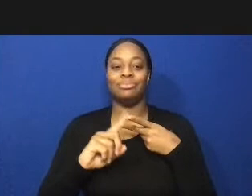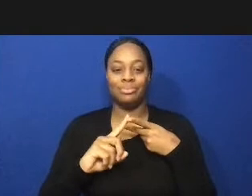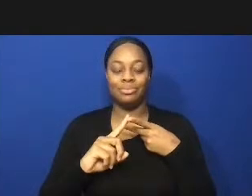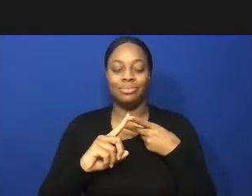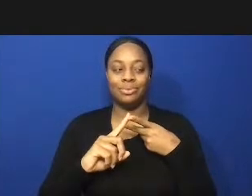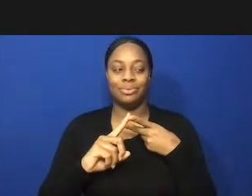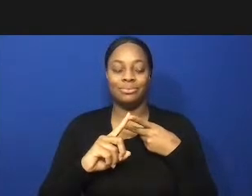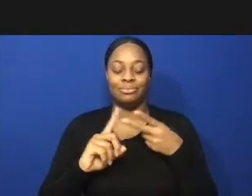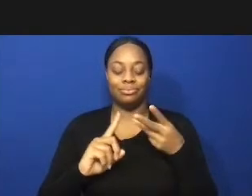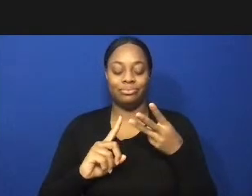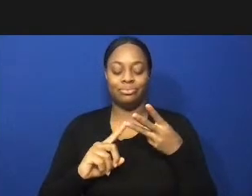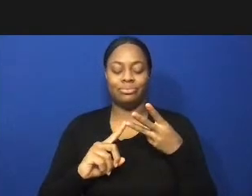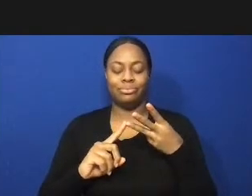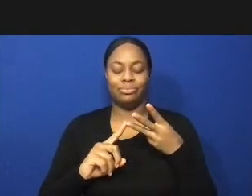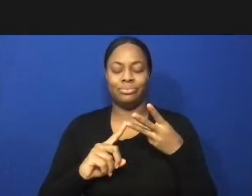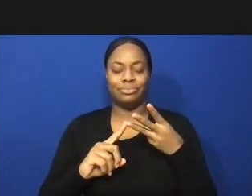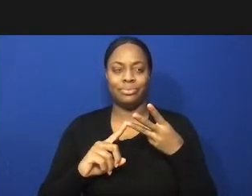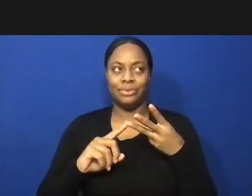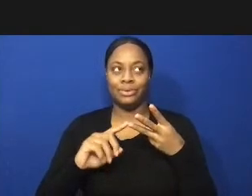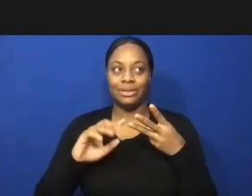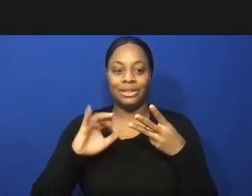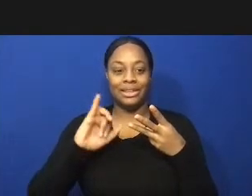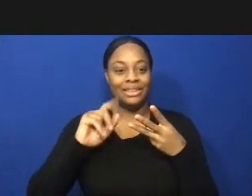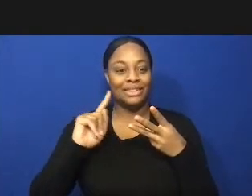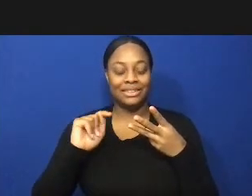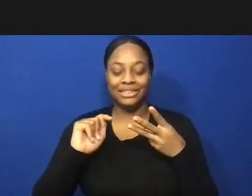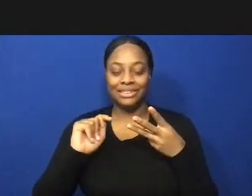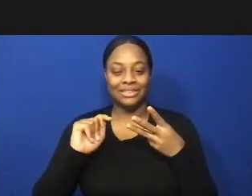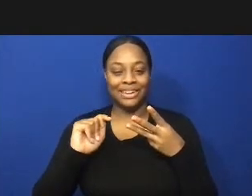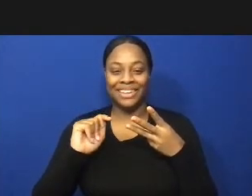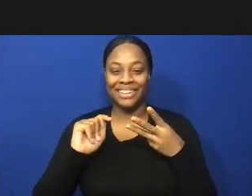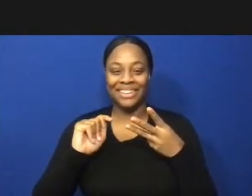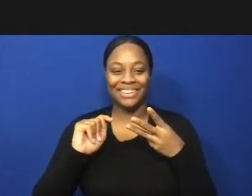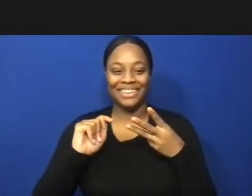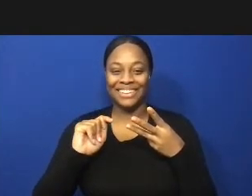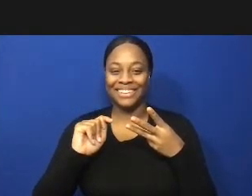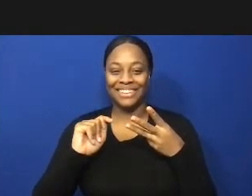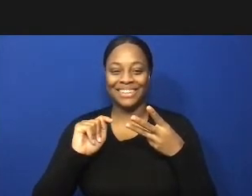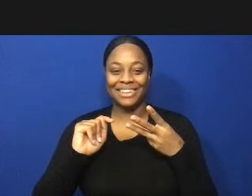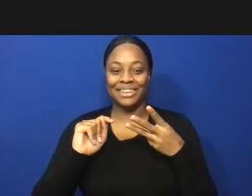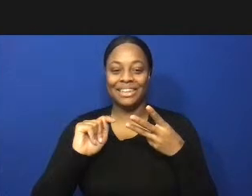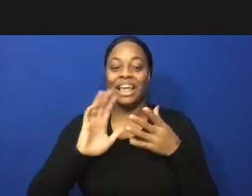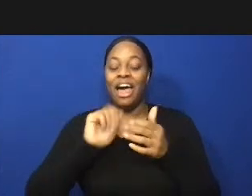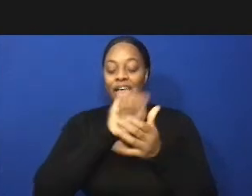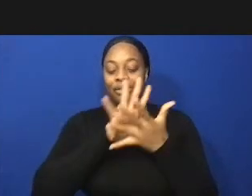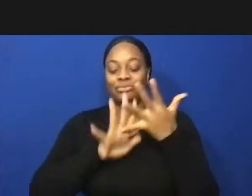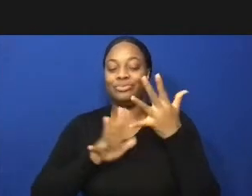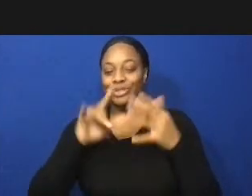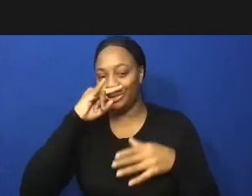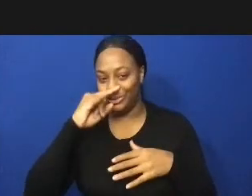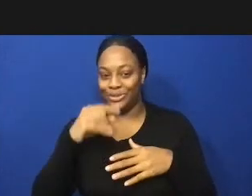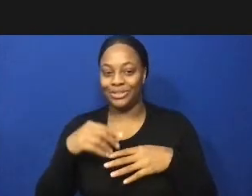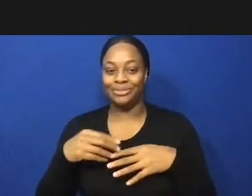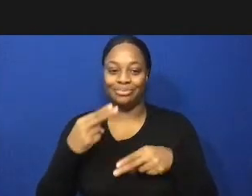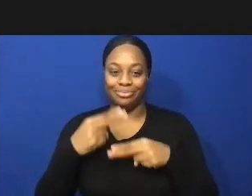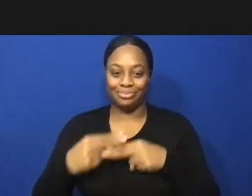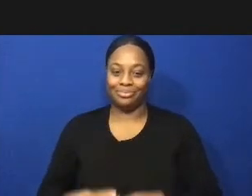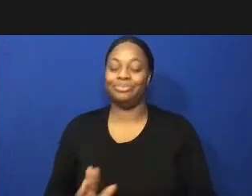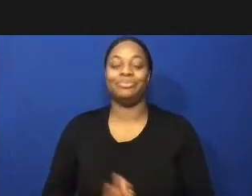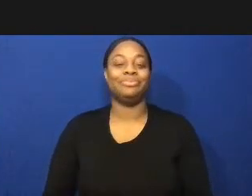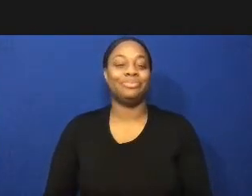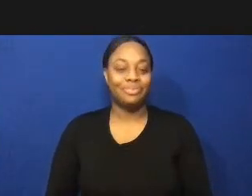Roni Jr. and Roberta Majette, paternally. Daughter of Mia Love and Antoine